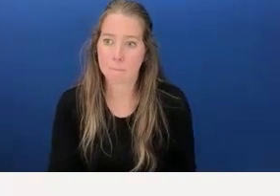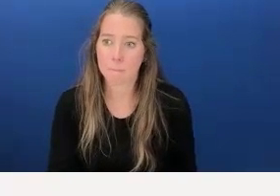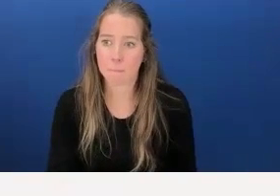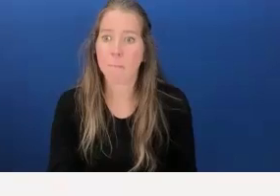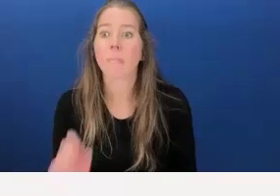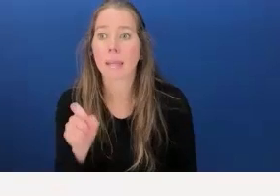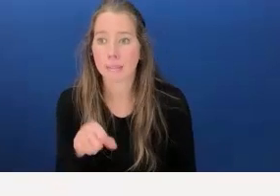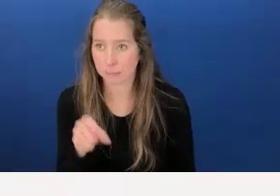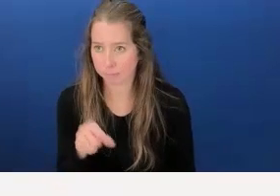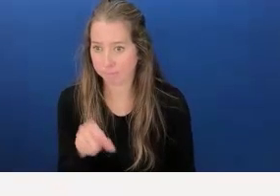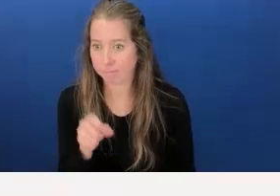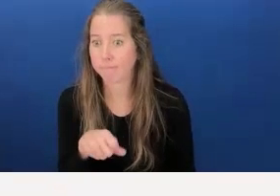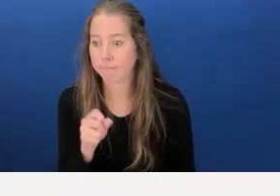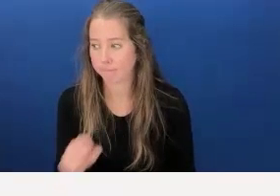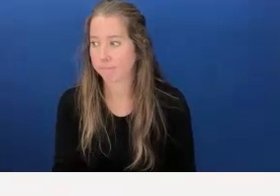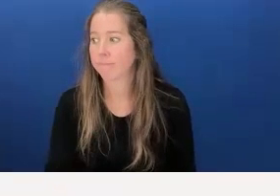Yes.